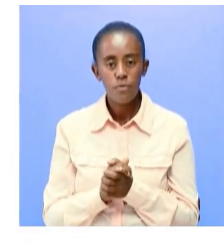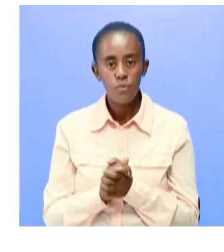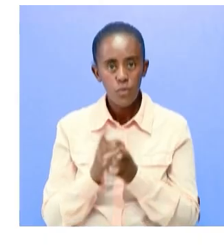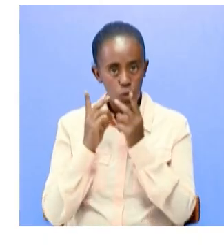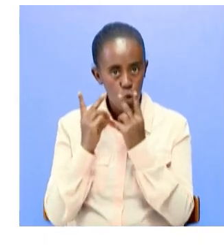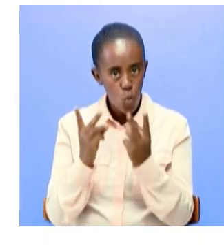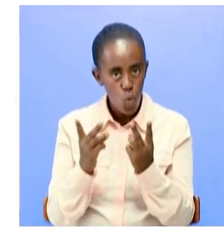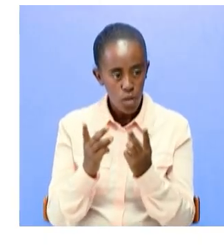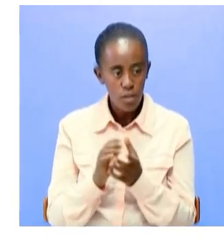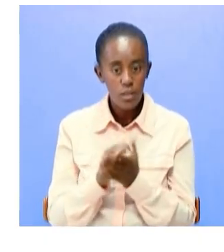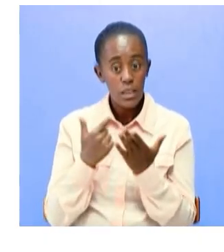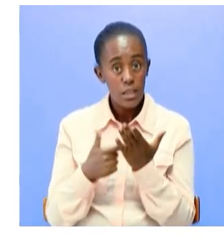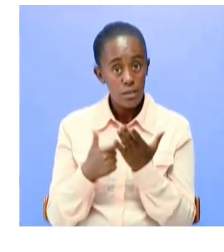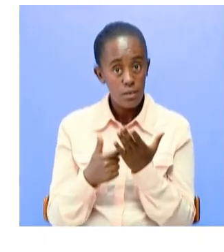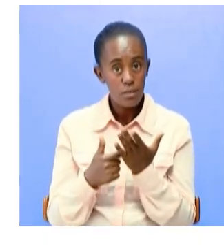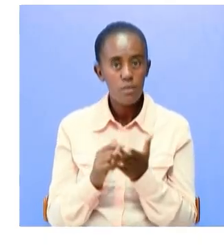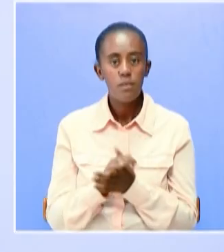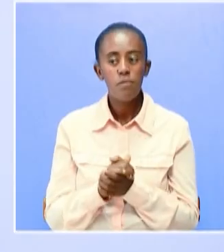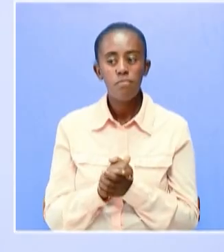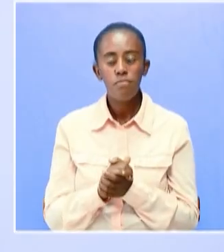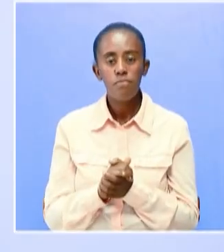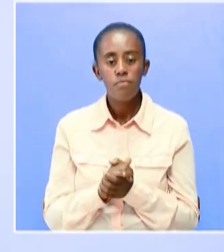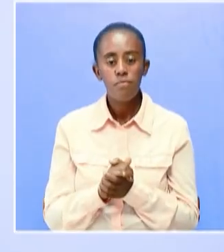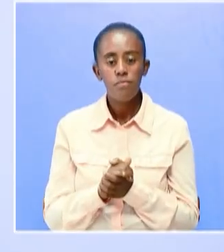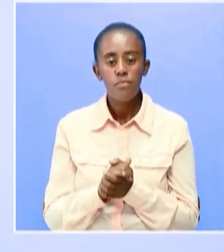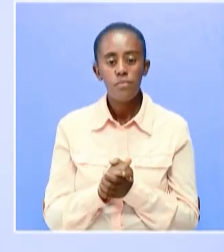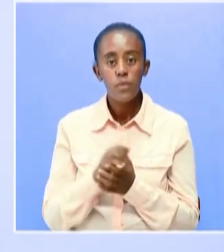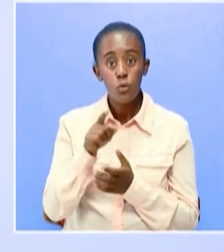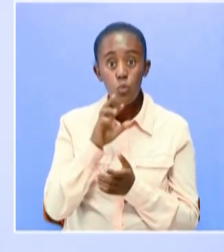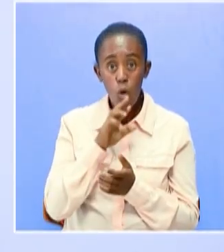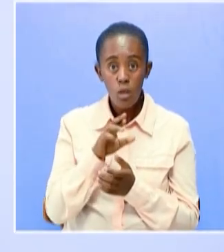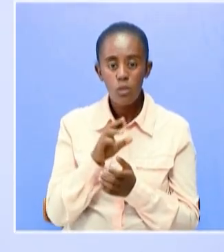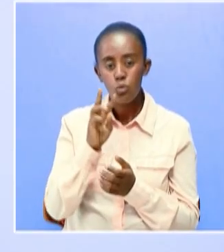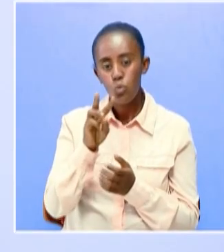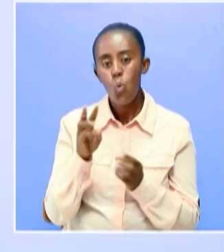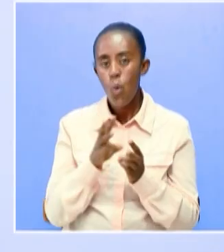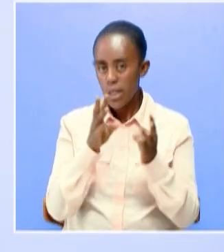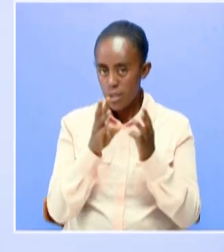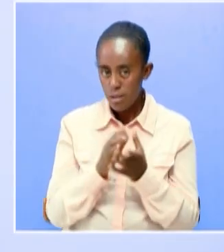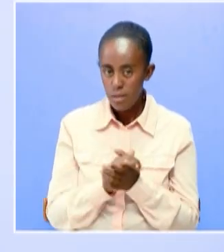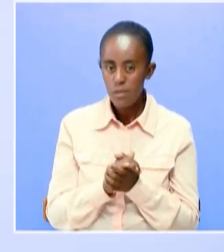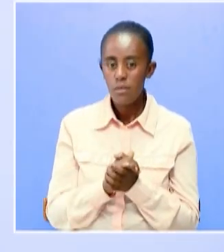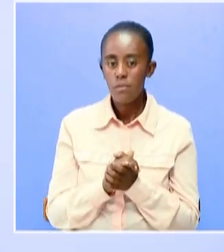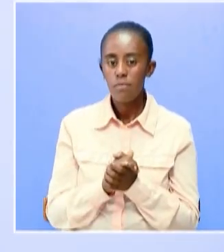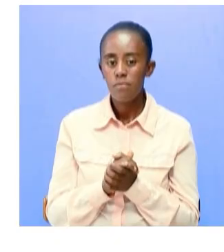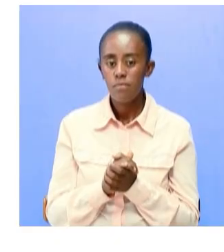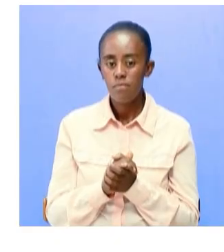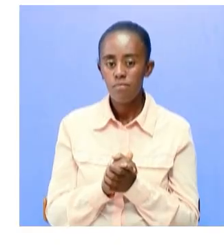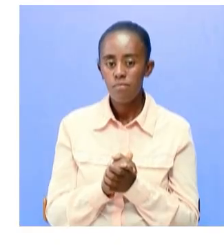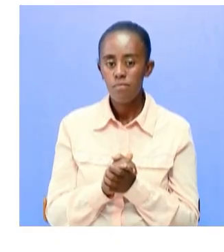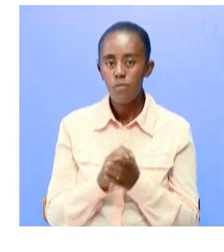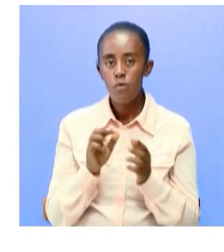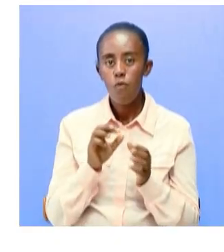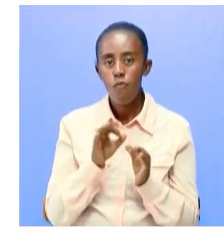Look, in this sense, you are going to ask in two ways. One, formal.